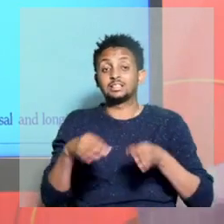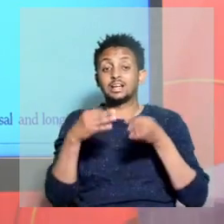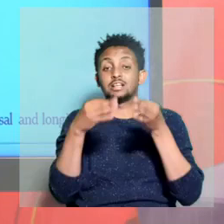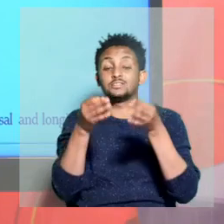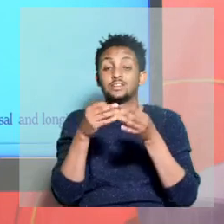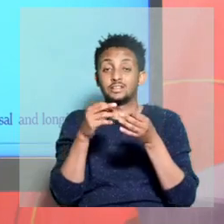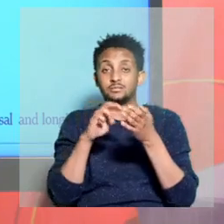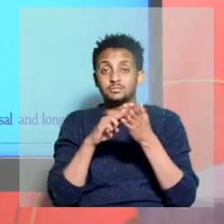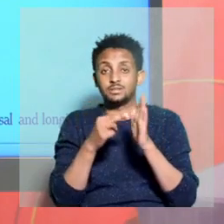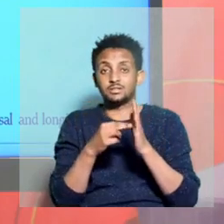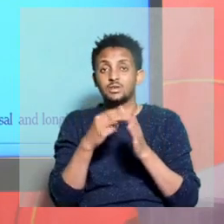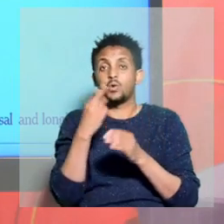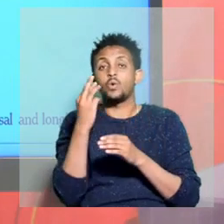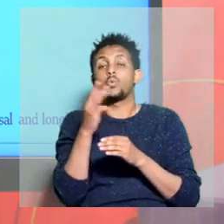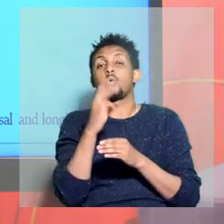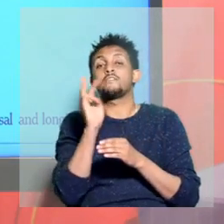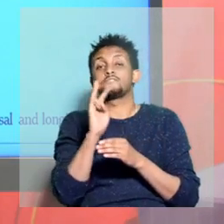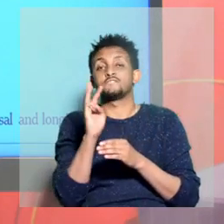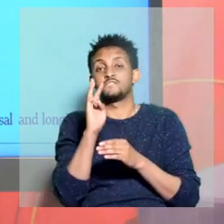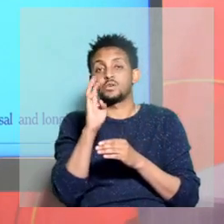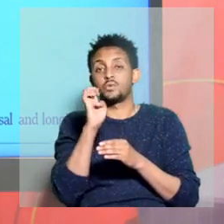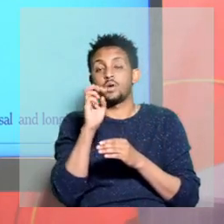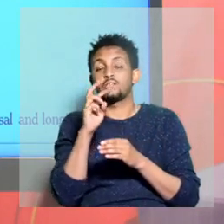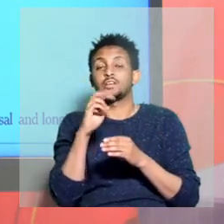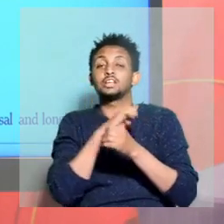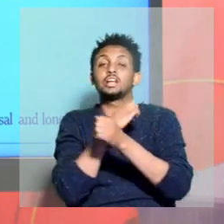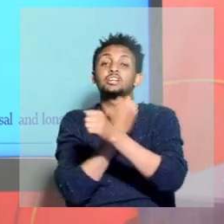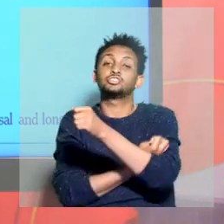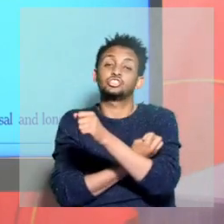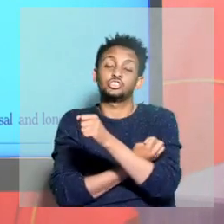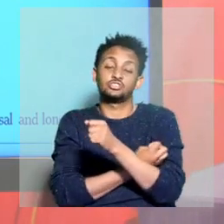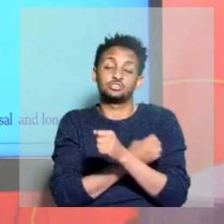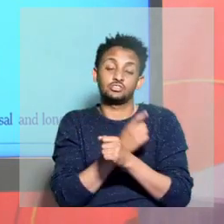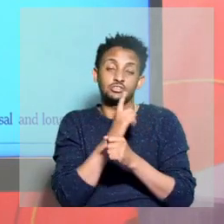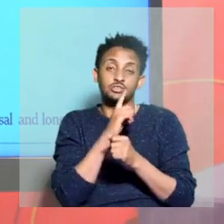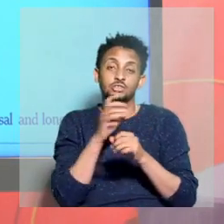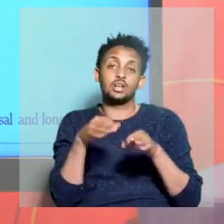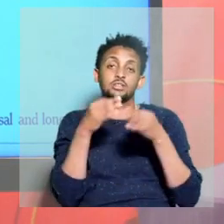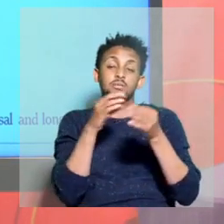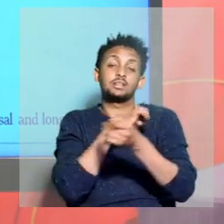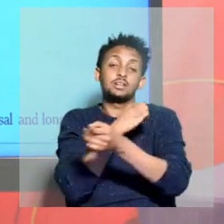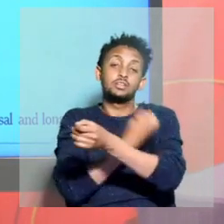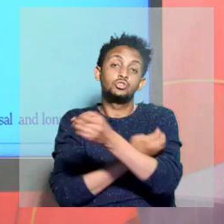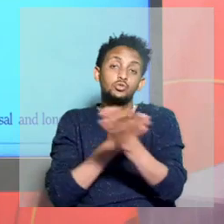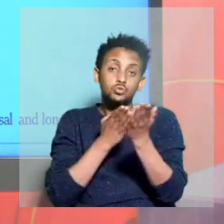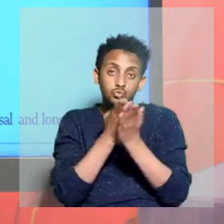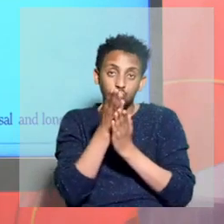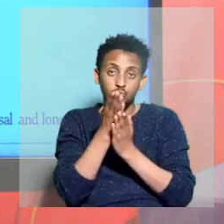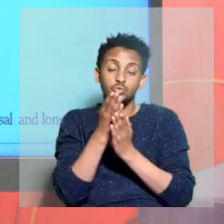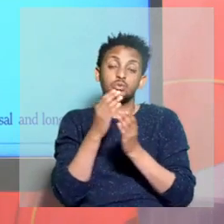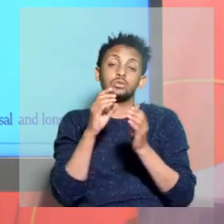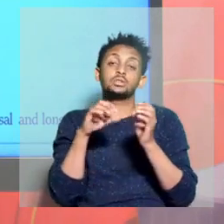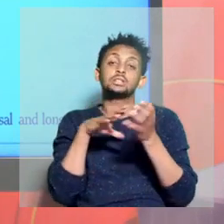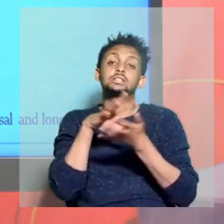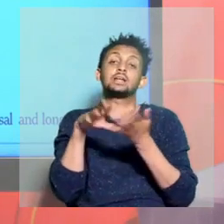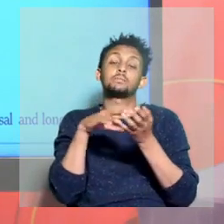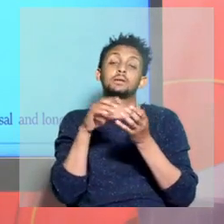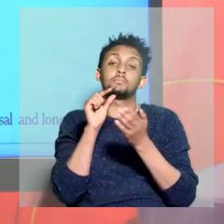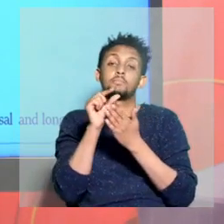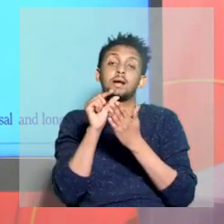is known to be waves. Waves are energy carriers. Okay? They transmit energy through a given disturbed